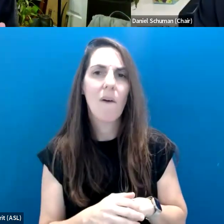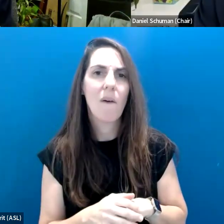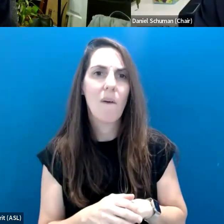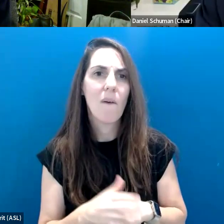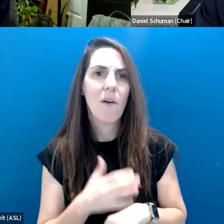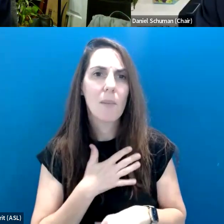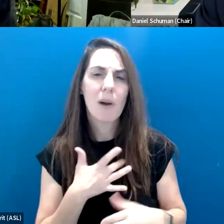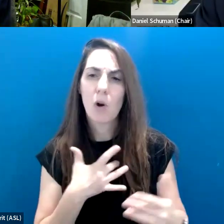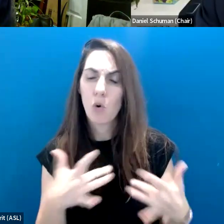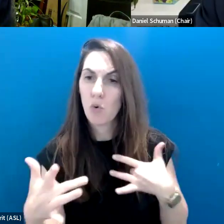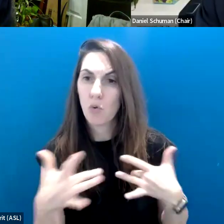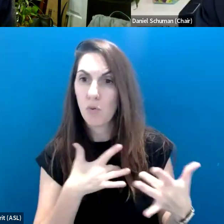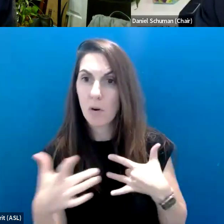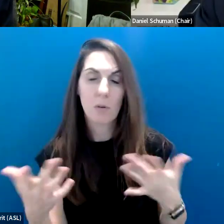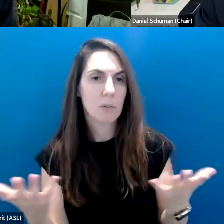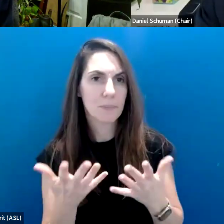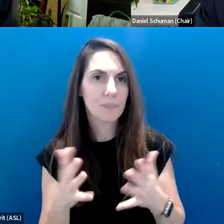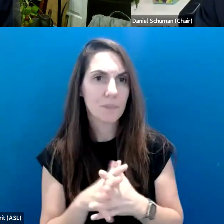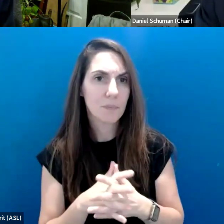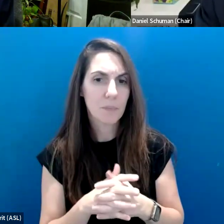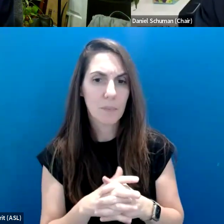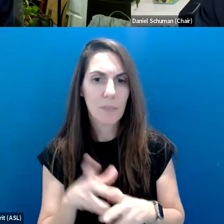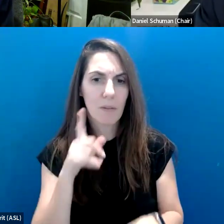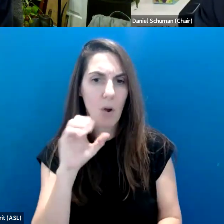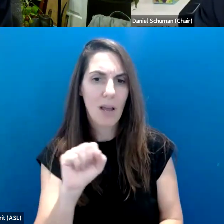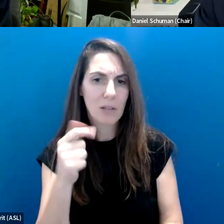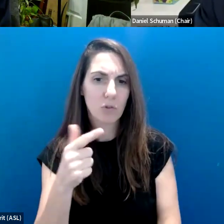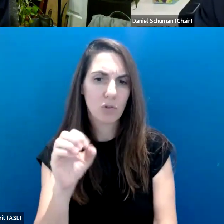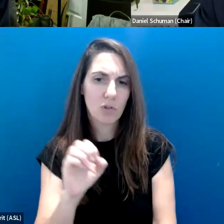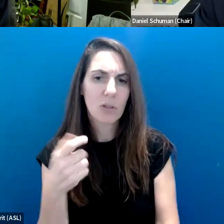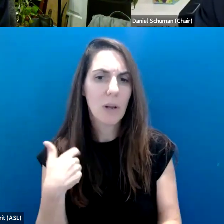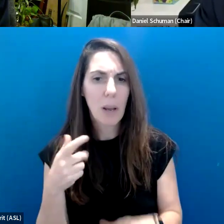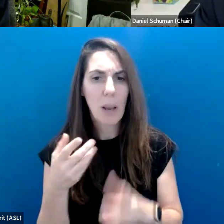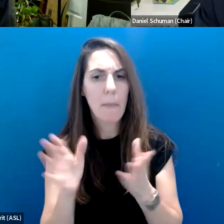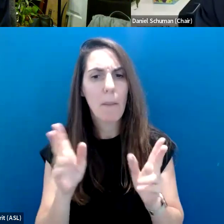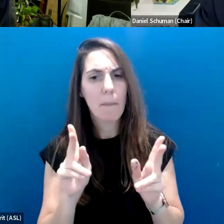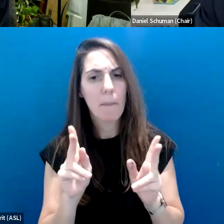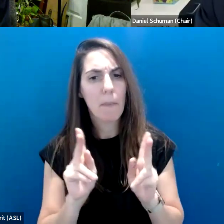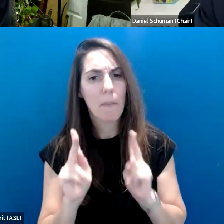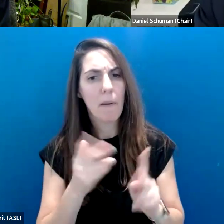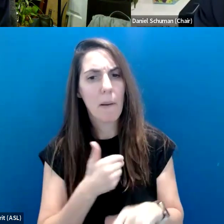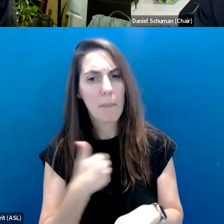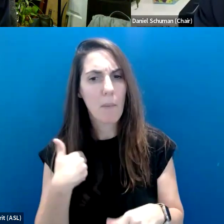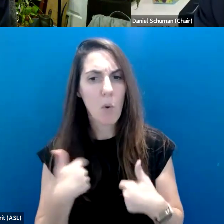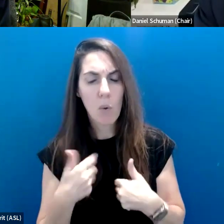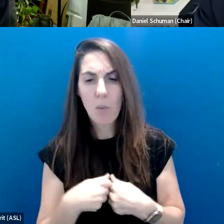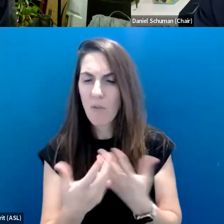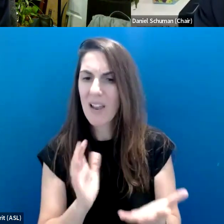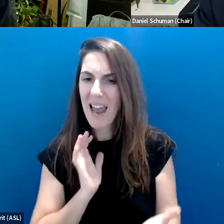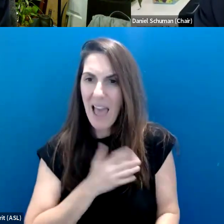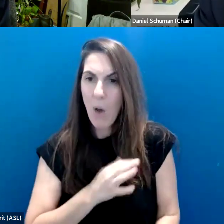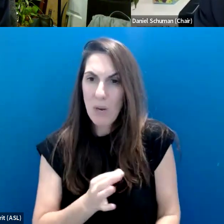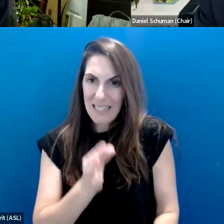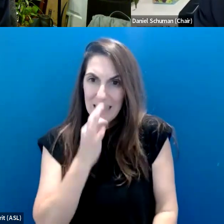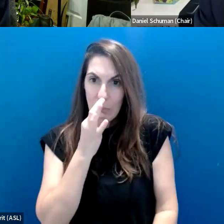guess my concern here is that at least the SGEs, the public members, we're here to provide our expertise. I'm